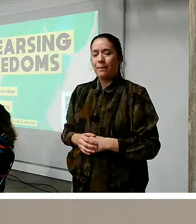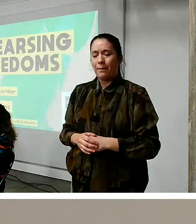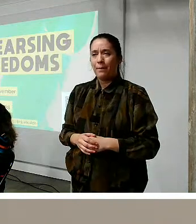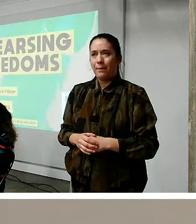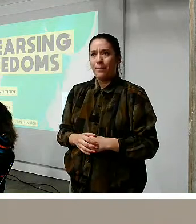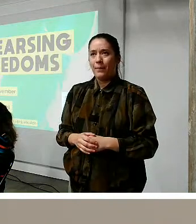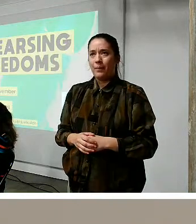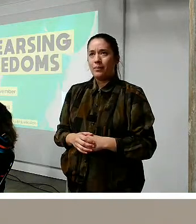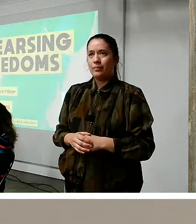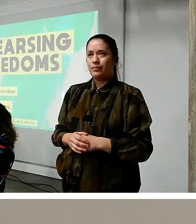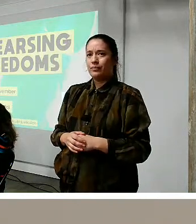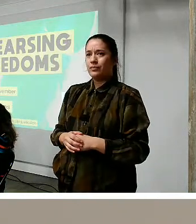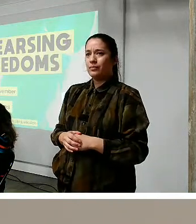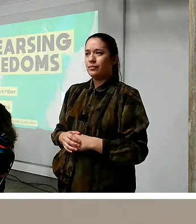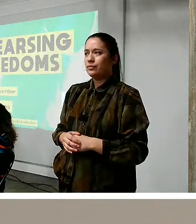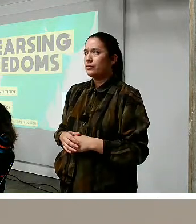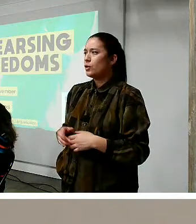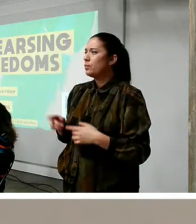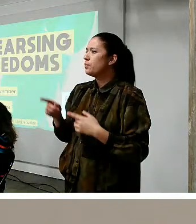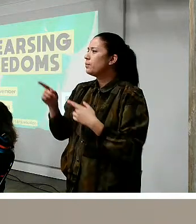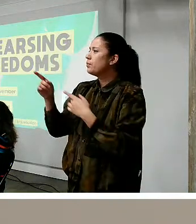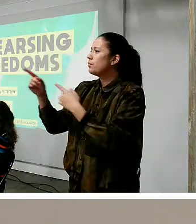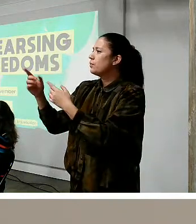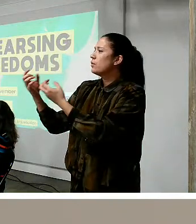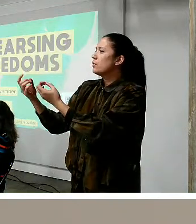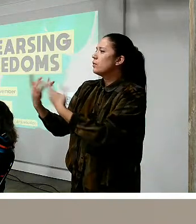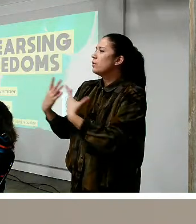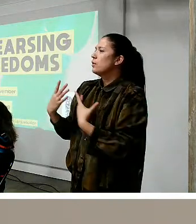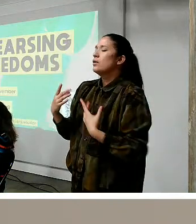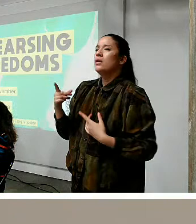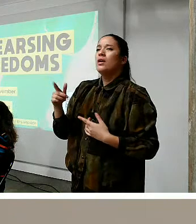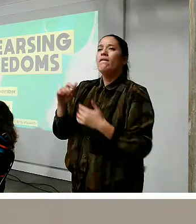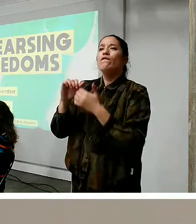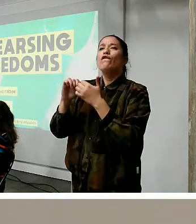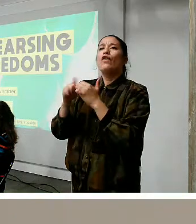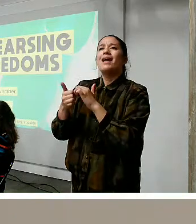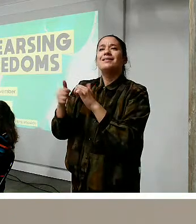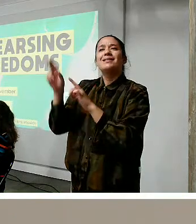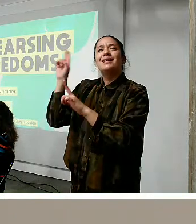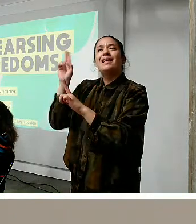mentioned that your friend had been labeled treatment seeking, like,